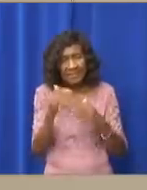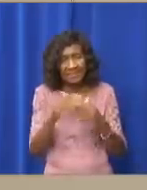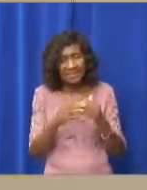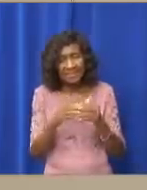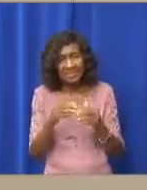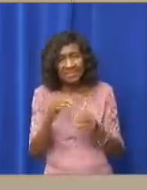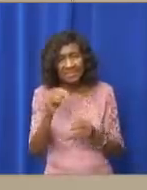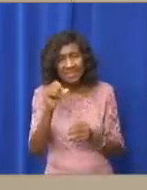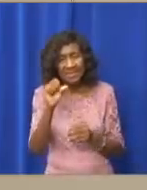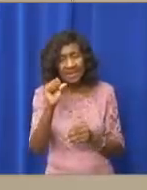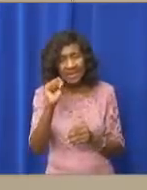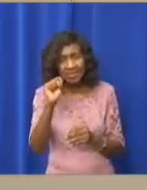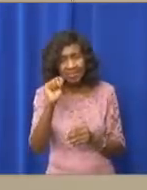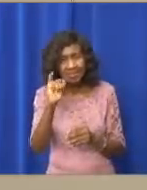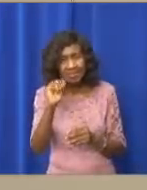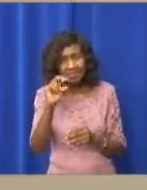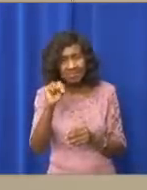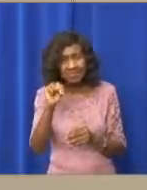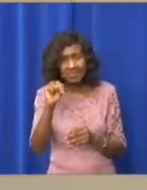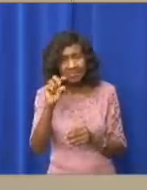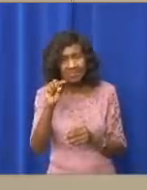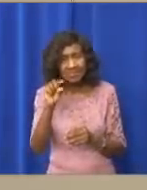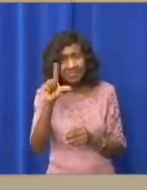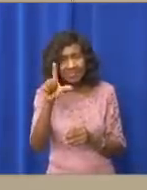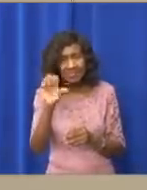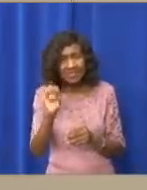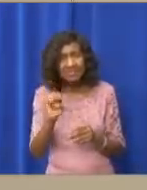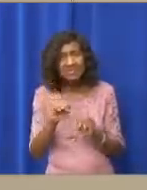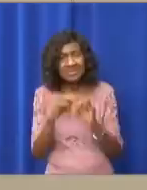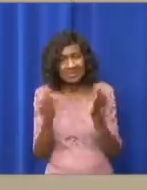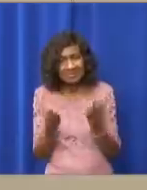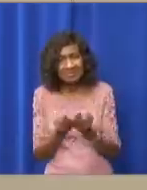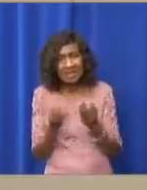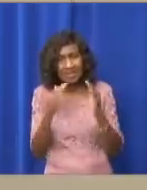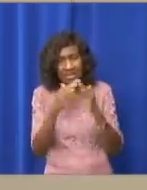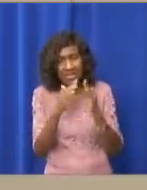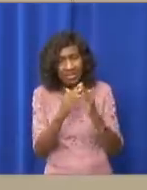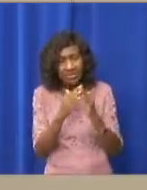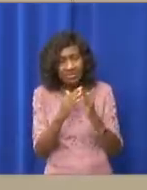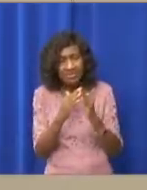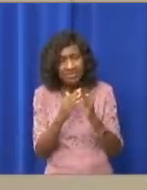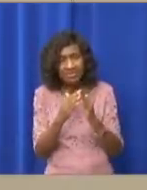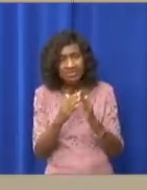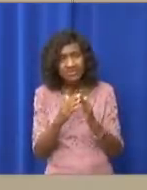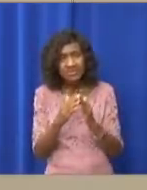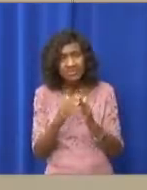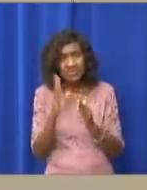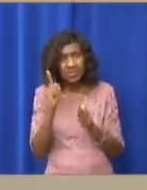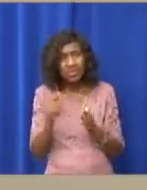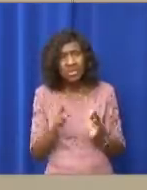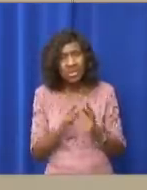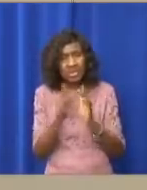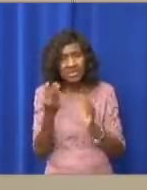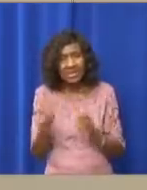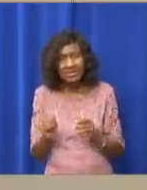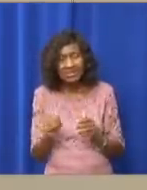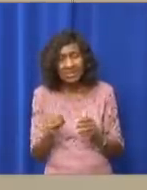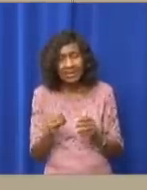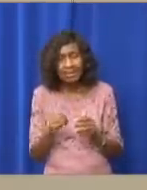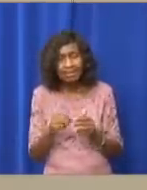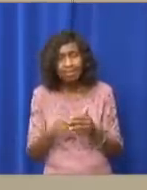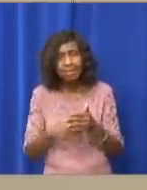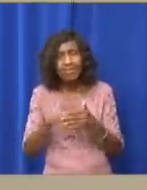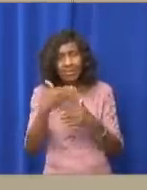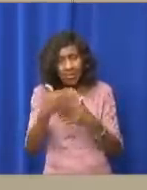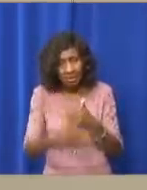leads on these projects will be contacted during the week of May 25th. That is not next week, but the following, for the names of